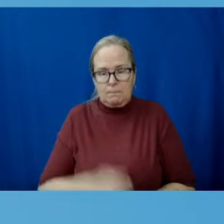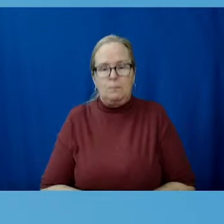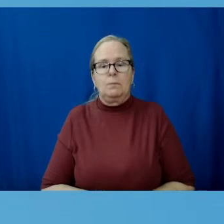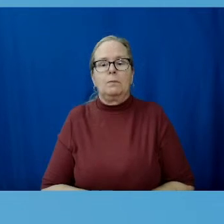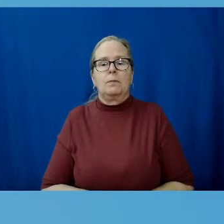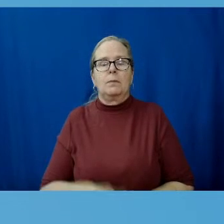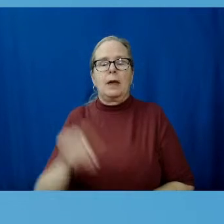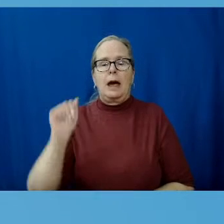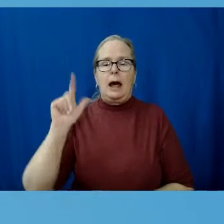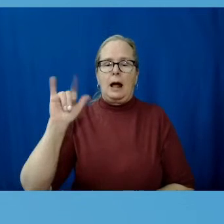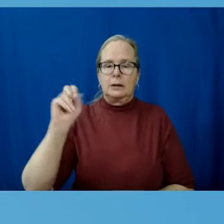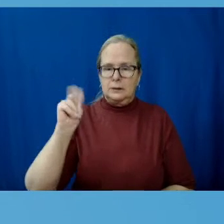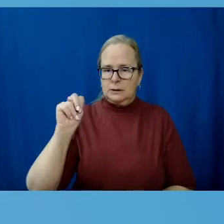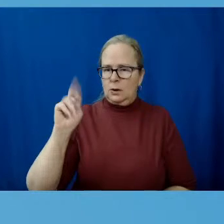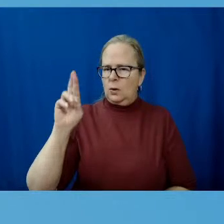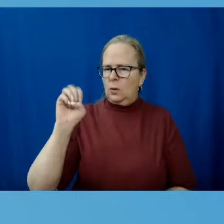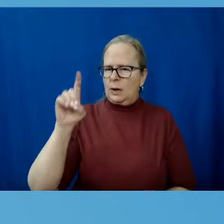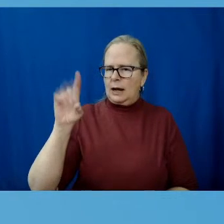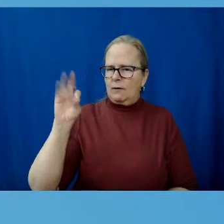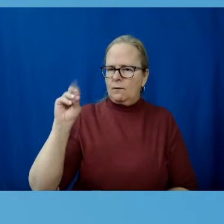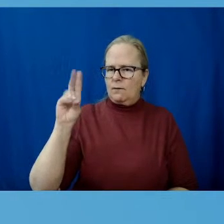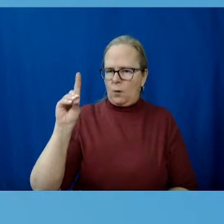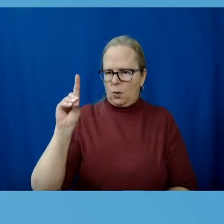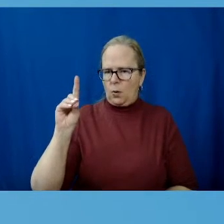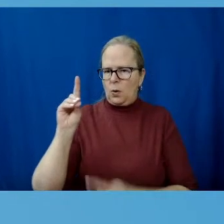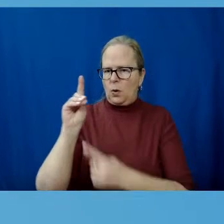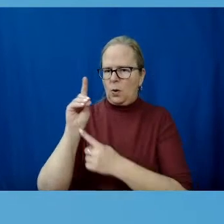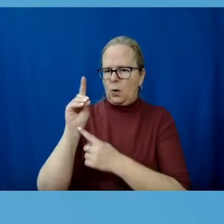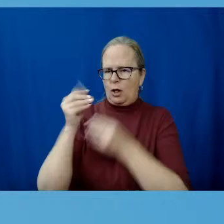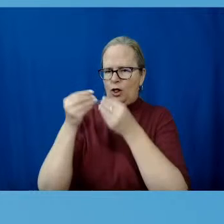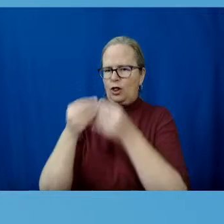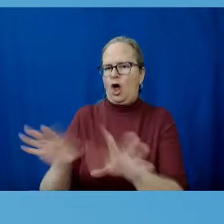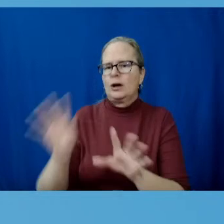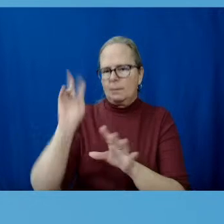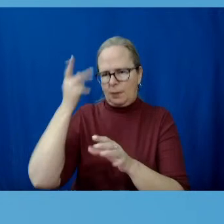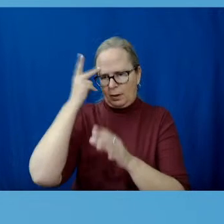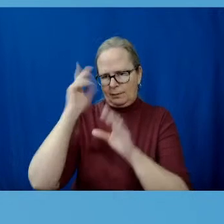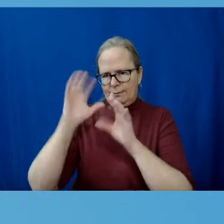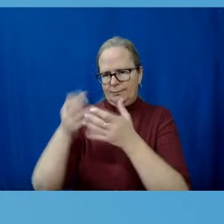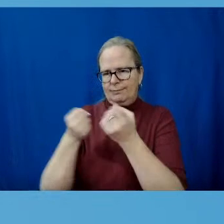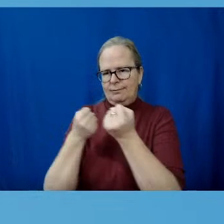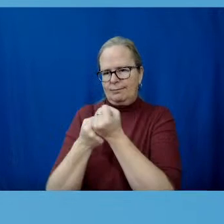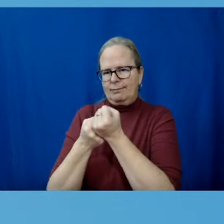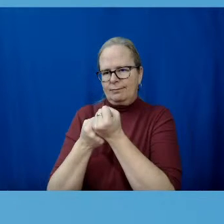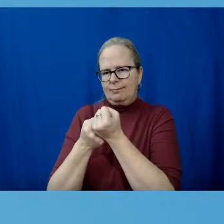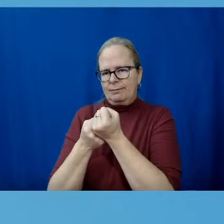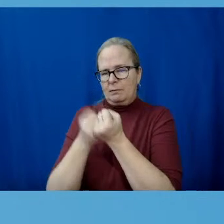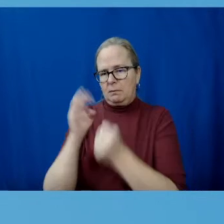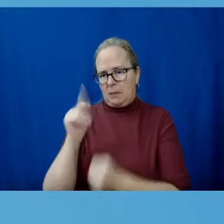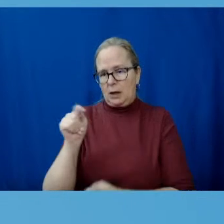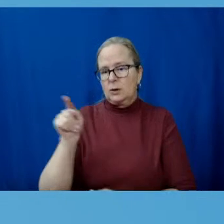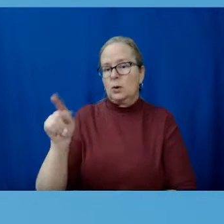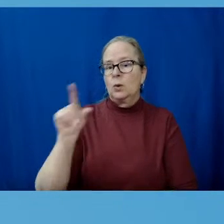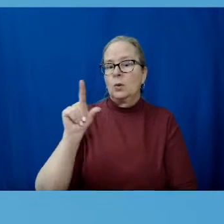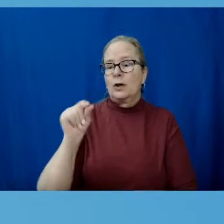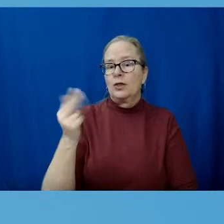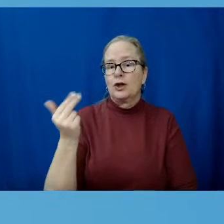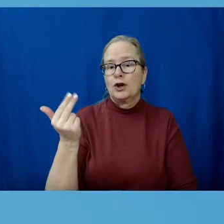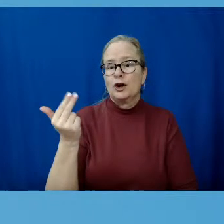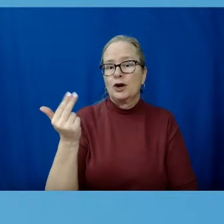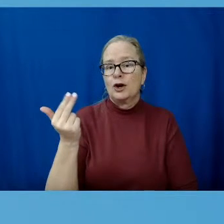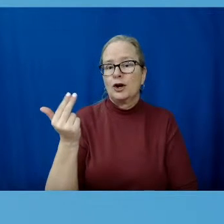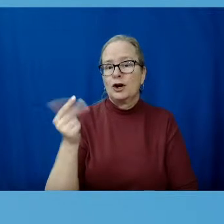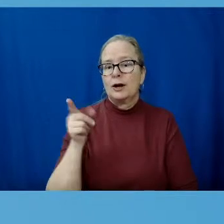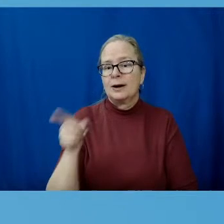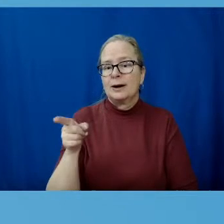in 2013 in November, December, and she got 77%. The party is saying we're behind her, but they really